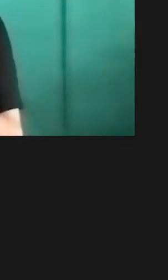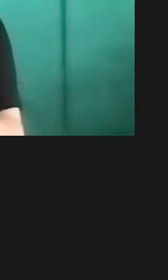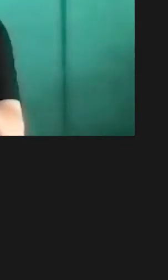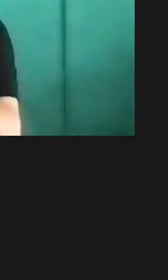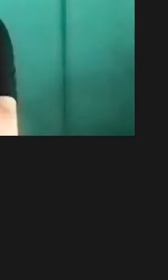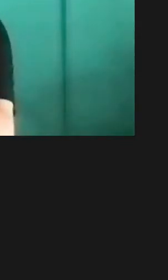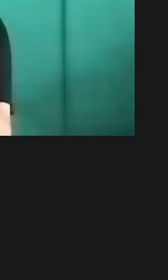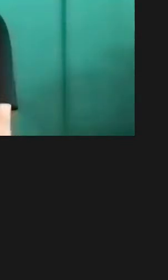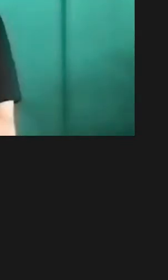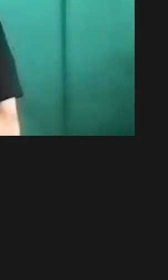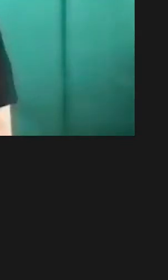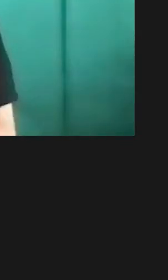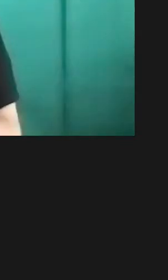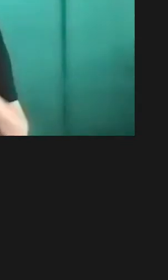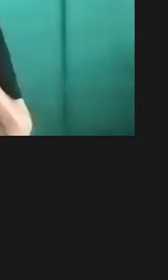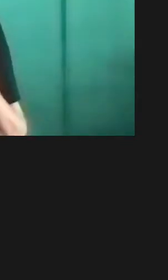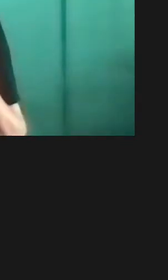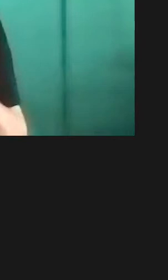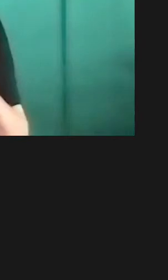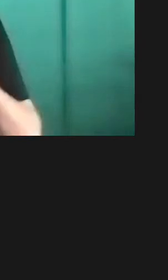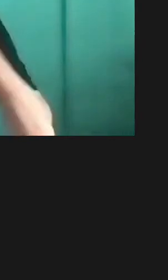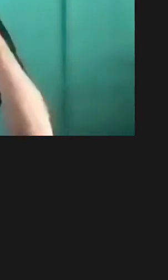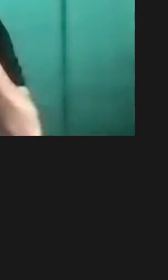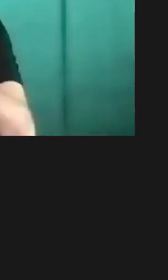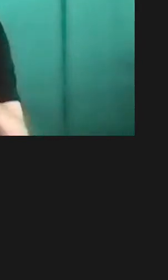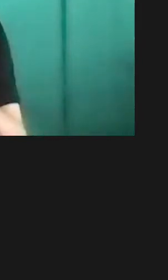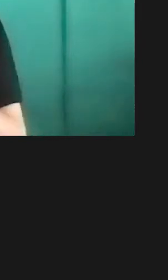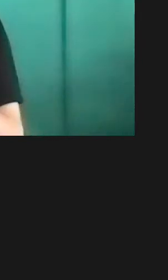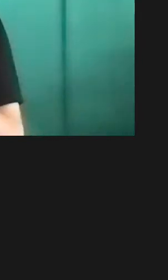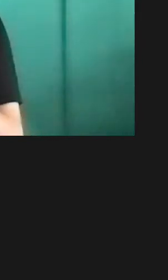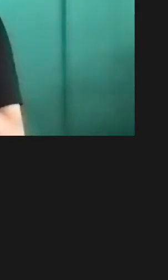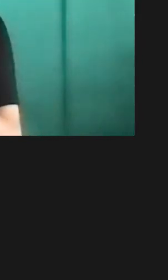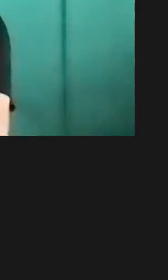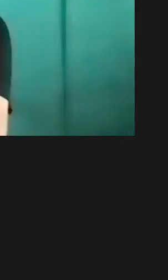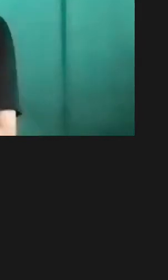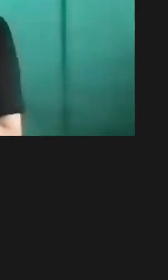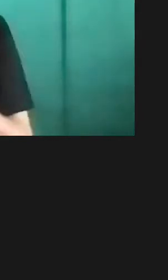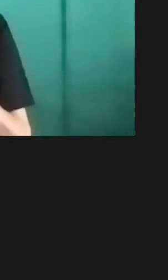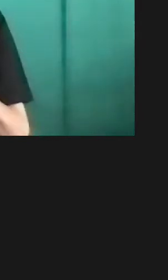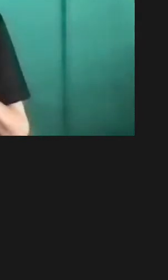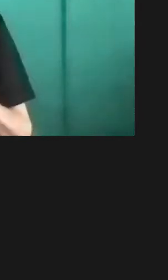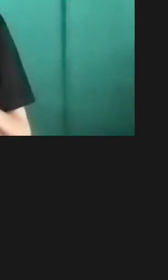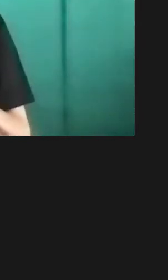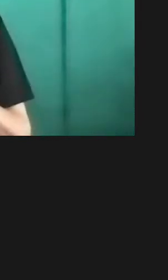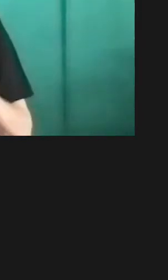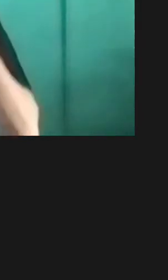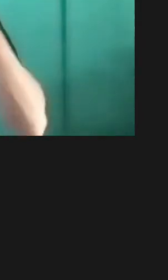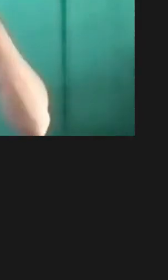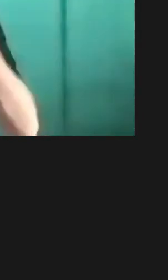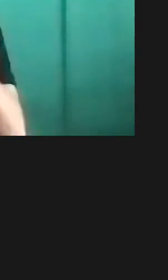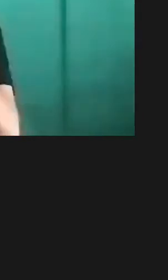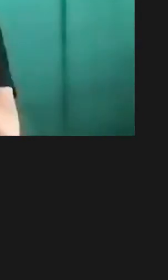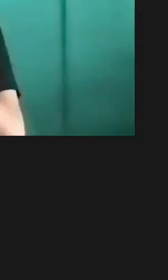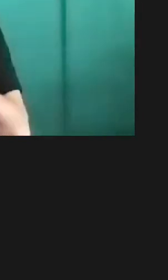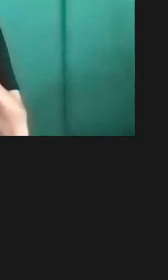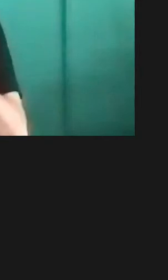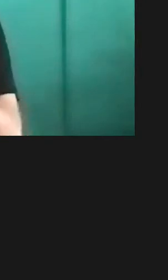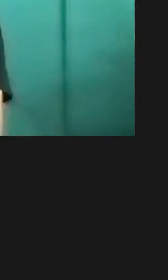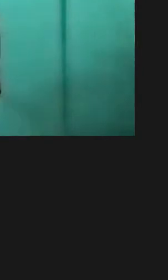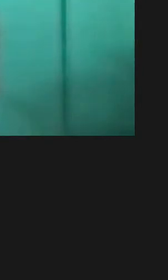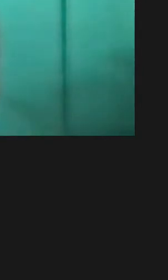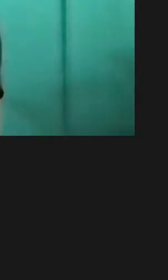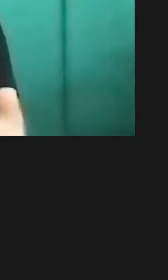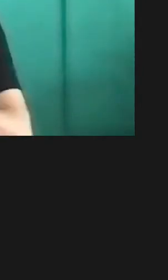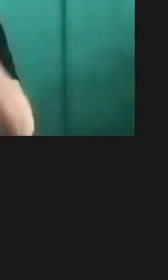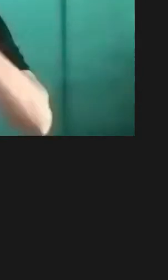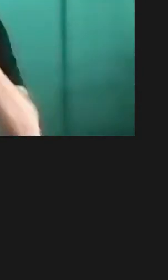on substance use as an area that is very important during the pandemic. Thank you again very much.